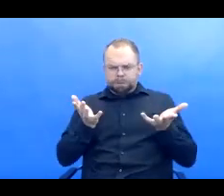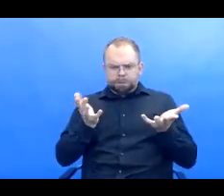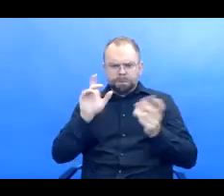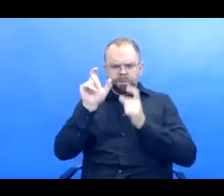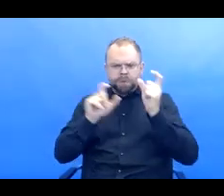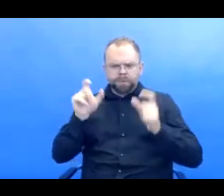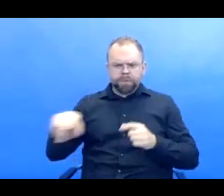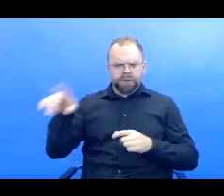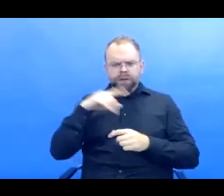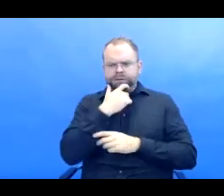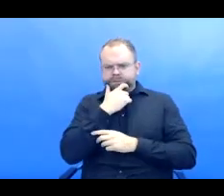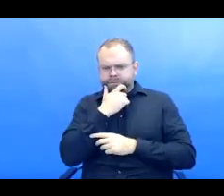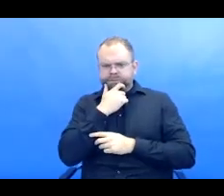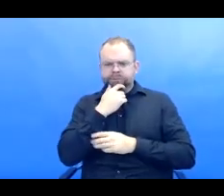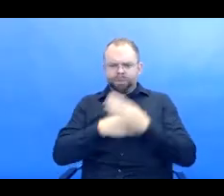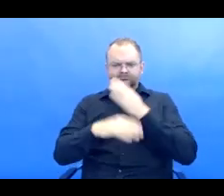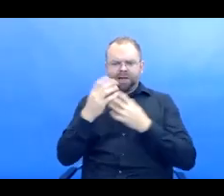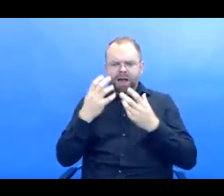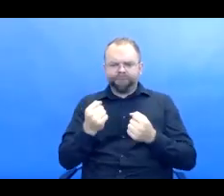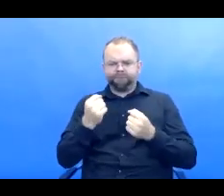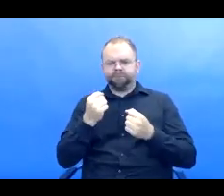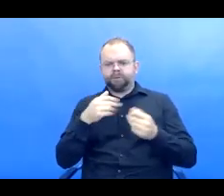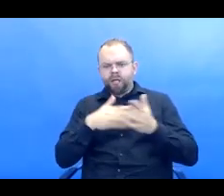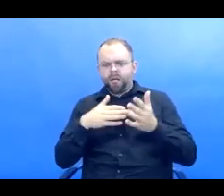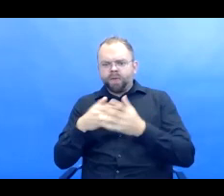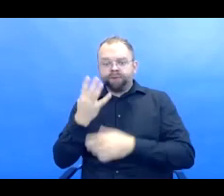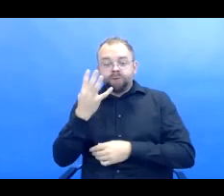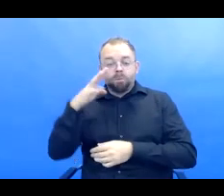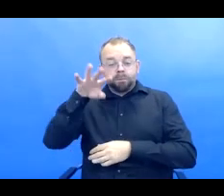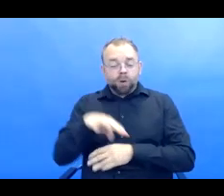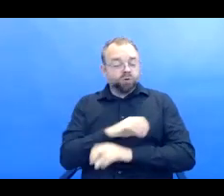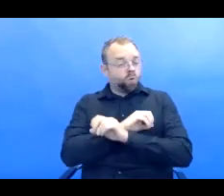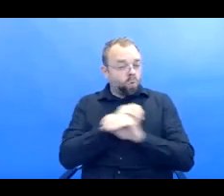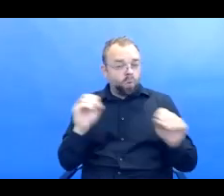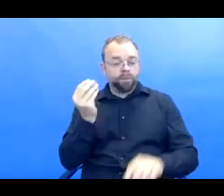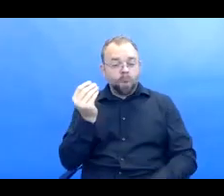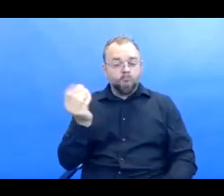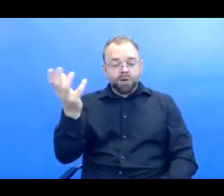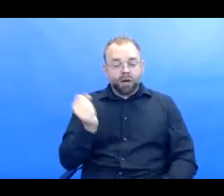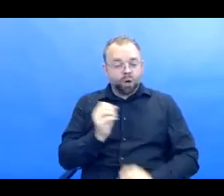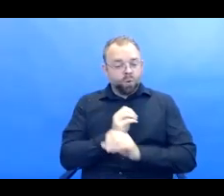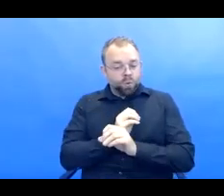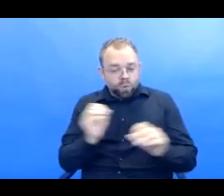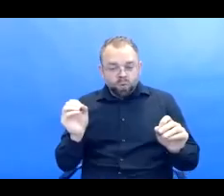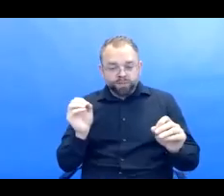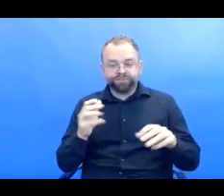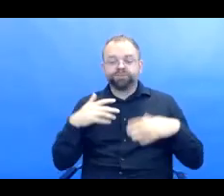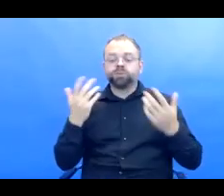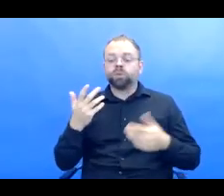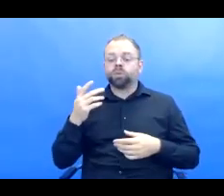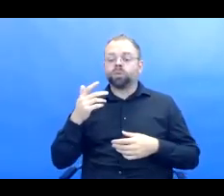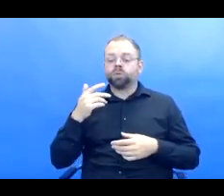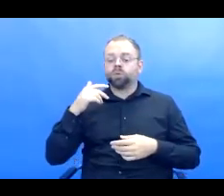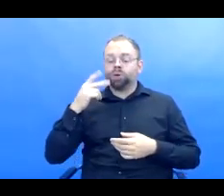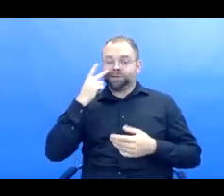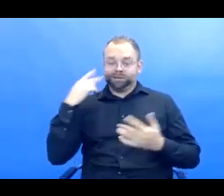cash transfer scheme. And this is 5% of persons with significant disabilities with Kenya. So again, we